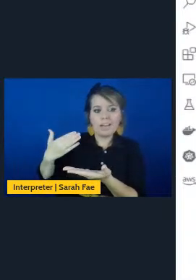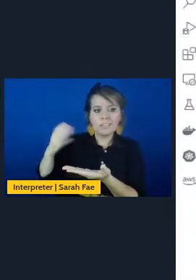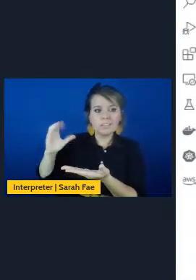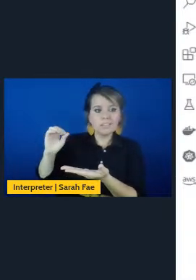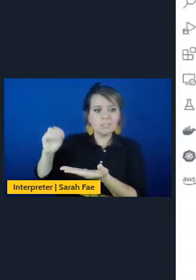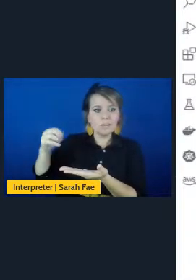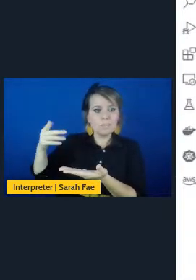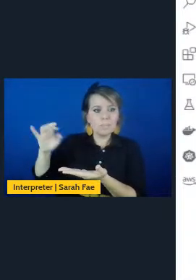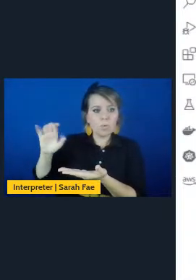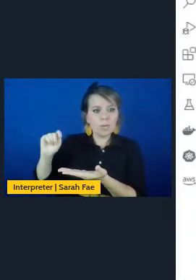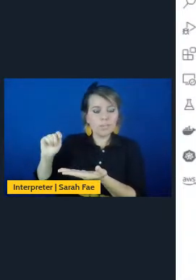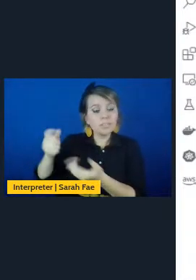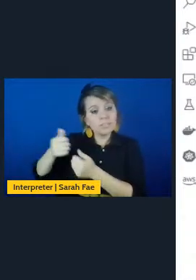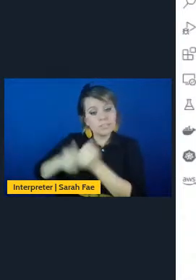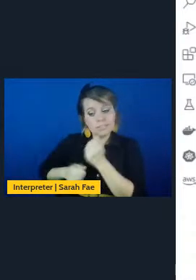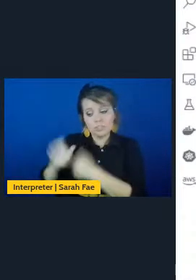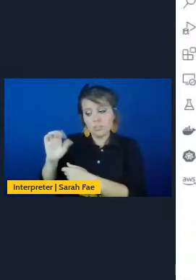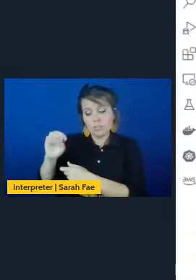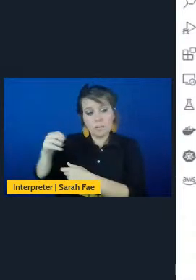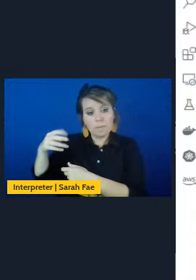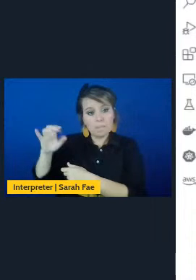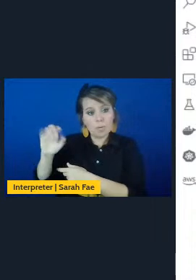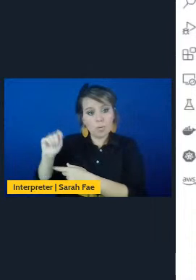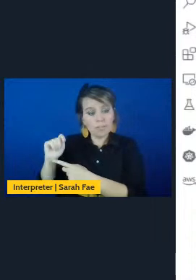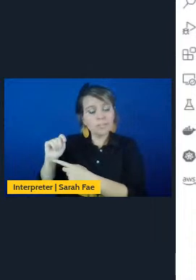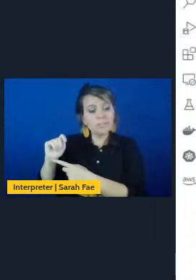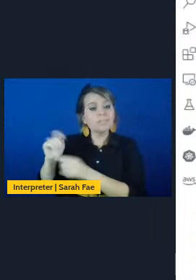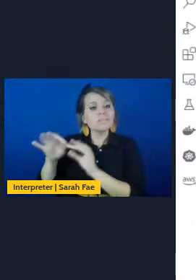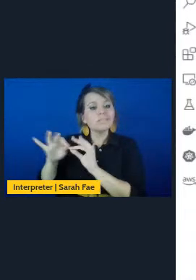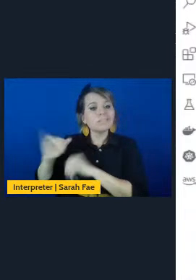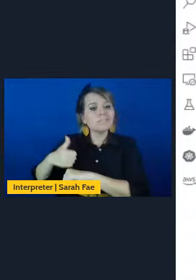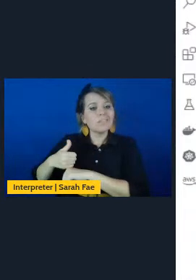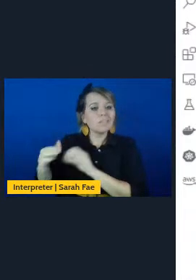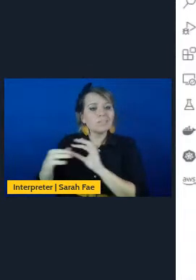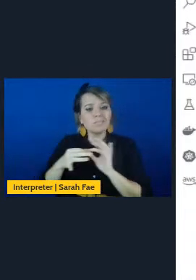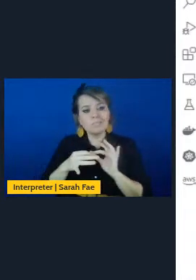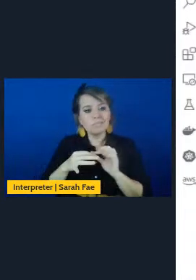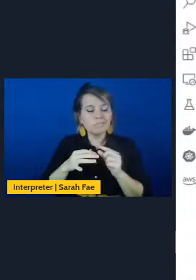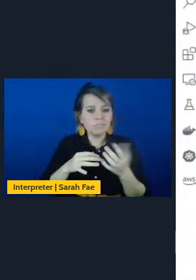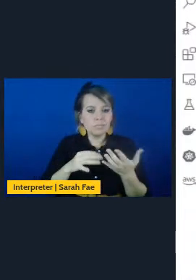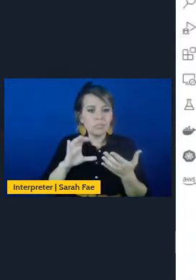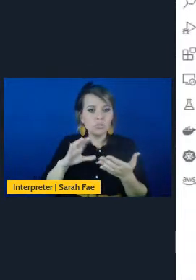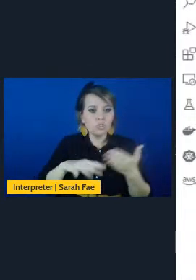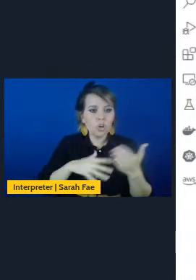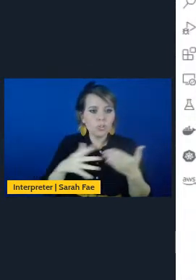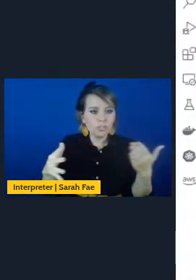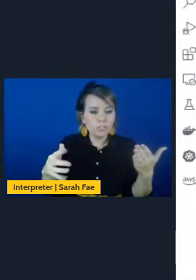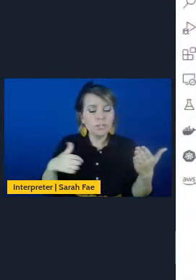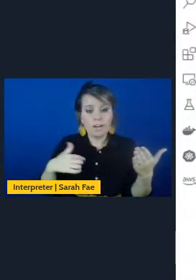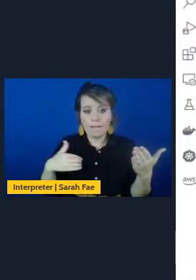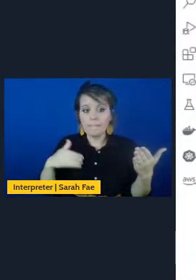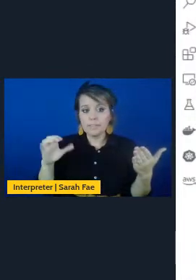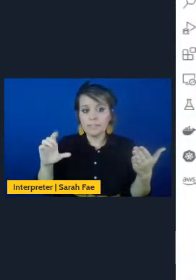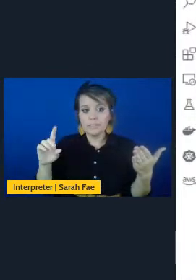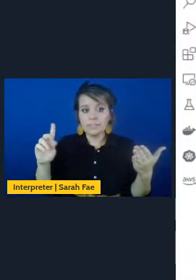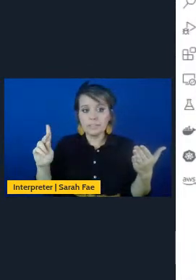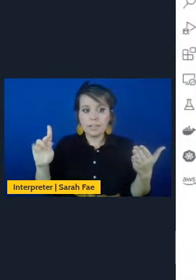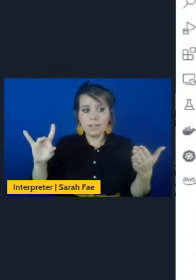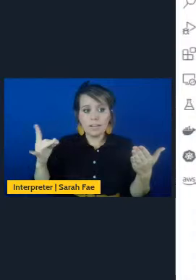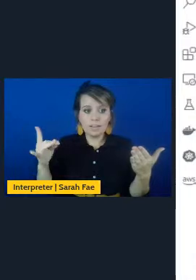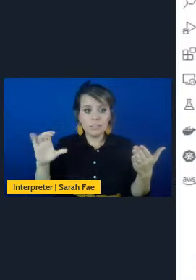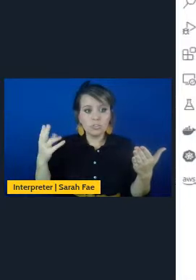those components is defined by its respective chart. So as you can see, I have a chart, a CDK's chart for